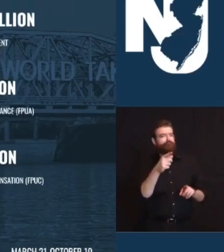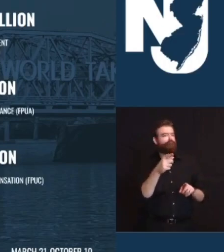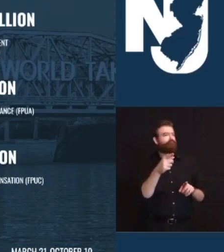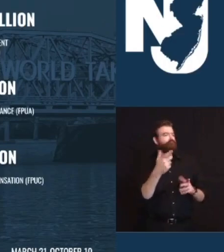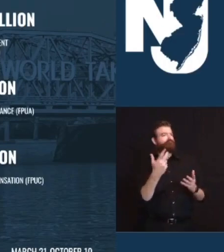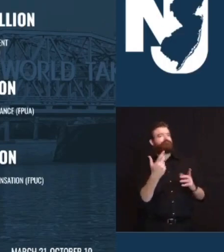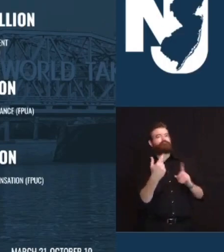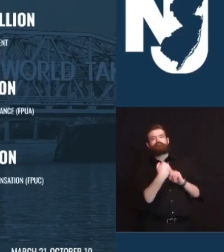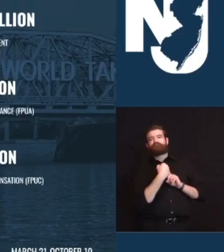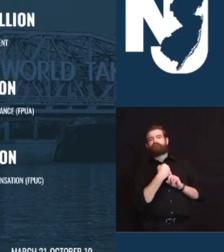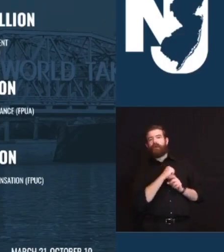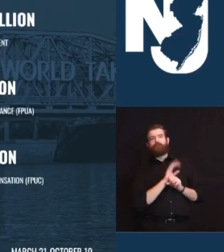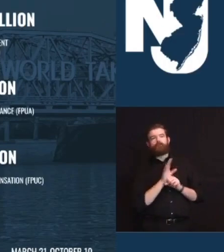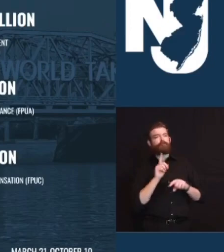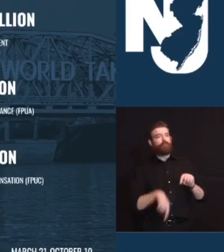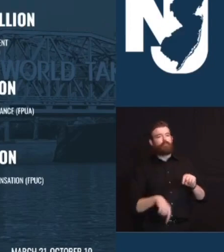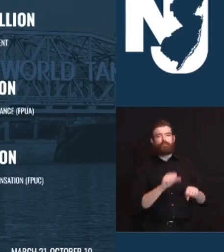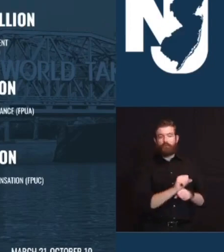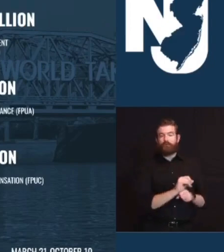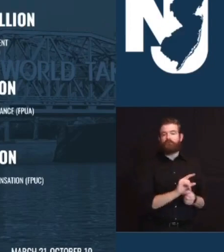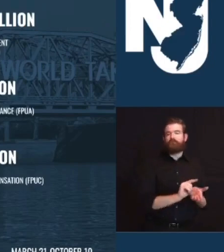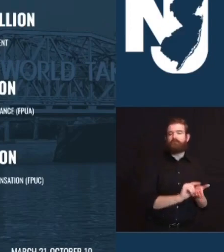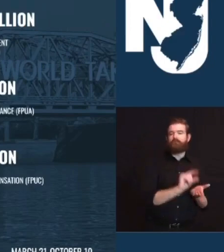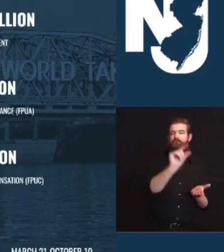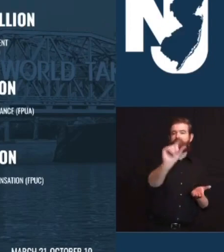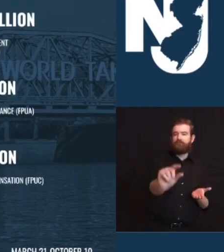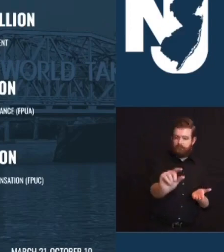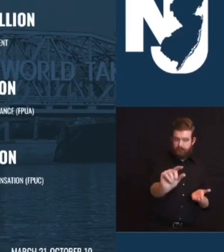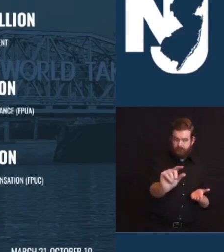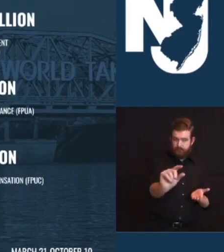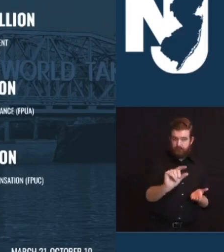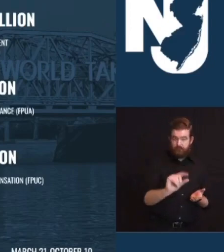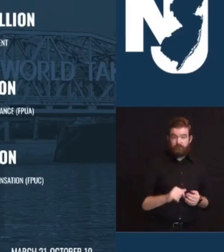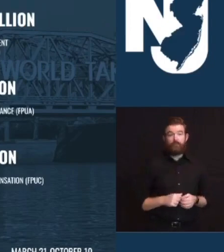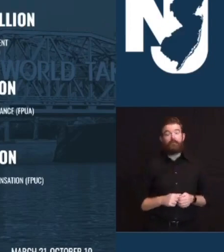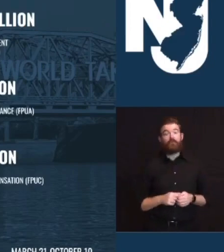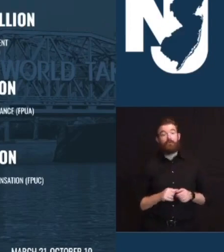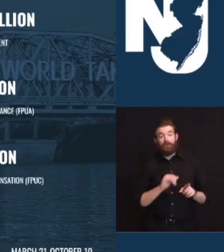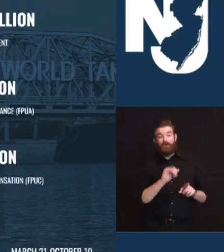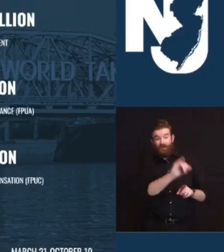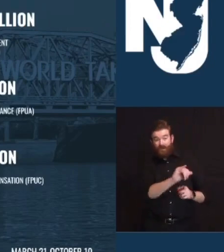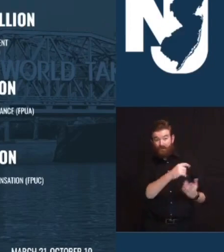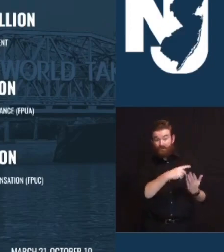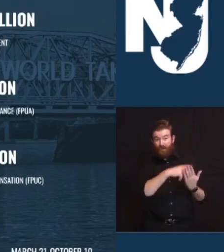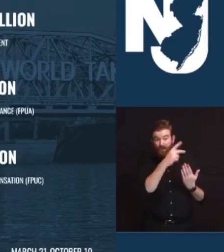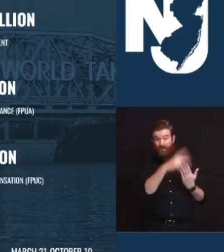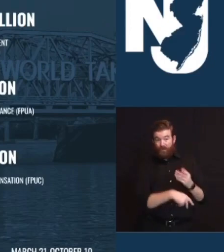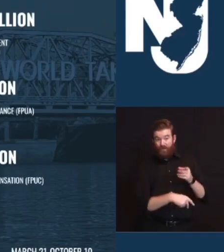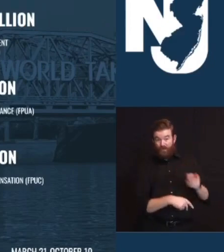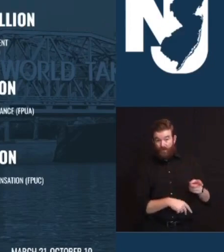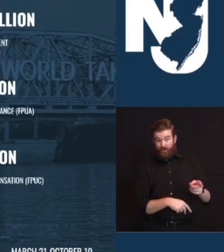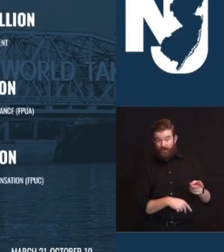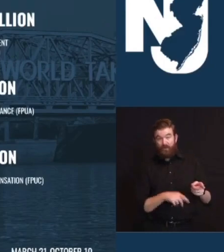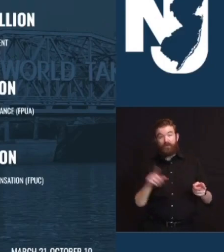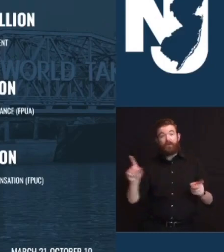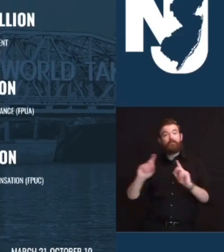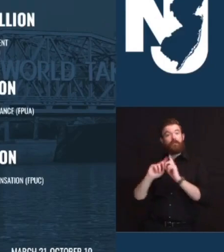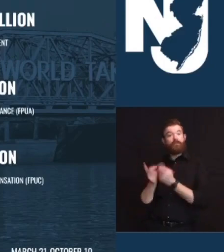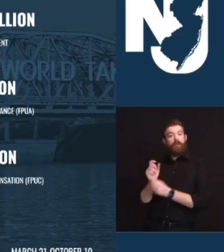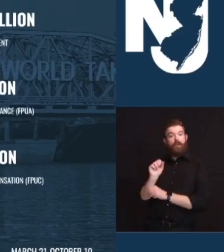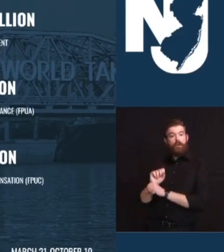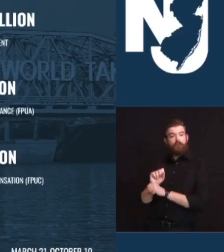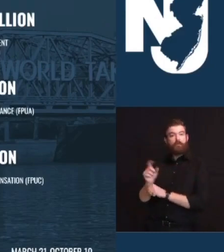Jersey workers. As it pertains to that program, the department is getting ready to distribute up to $1.5